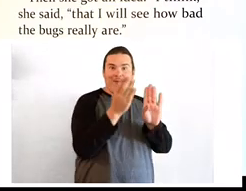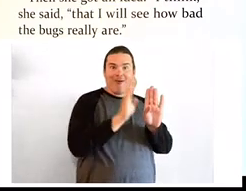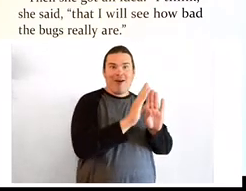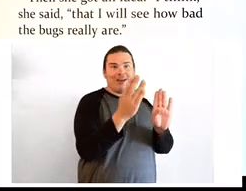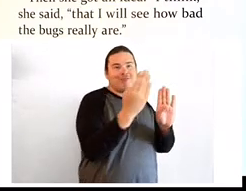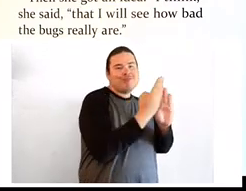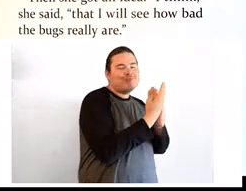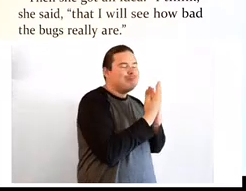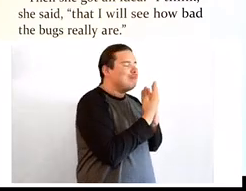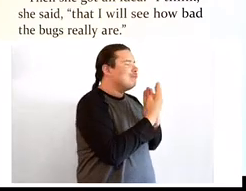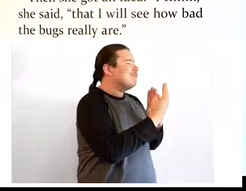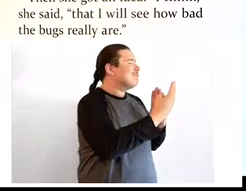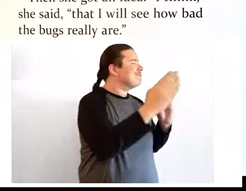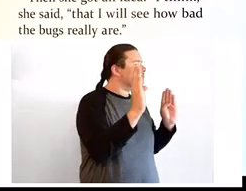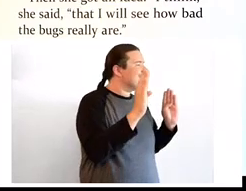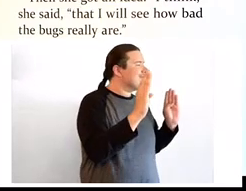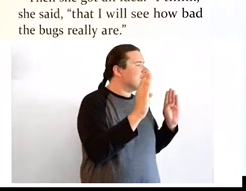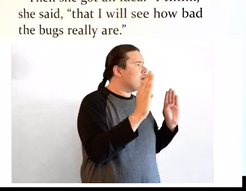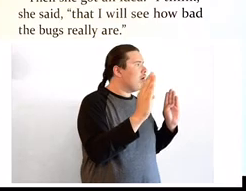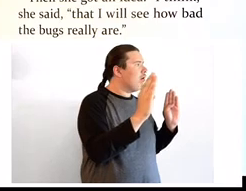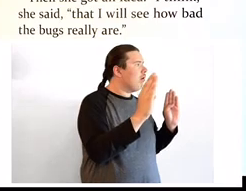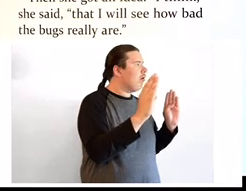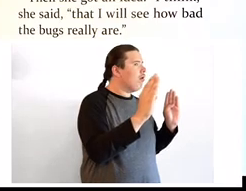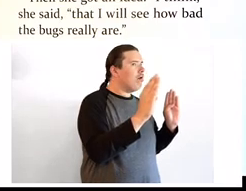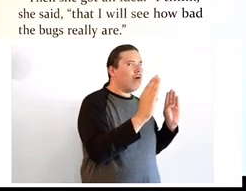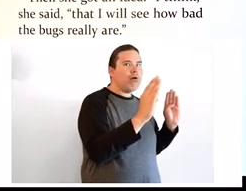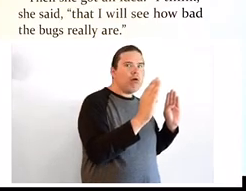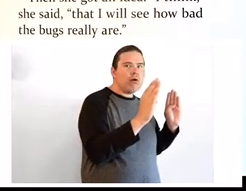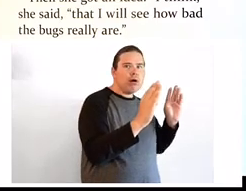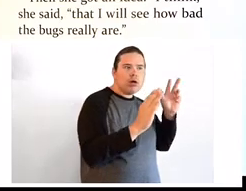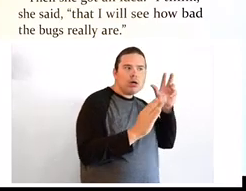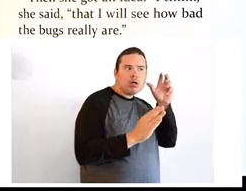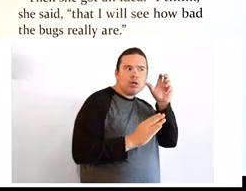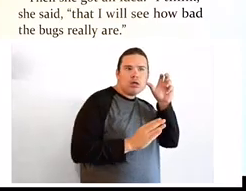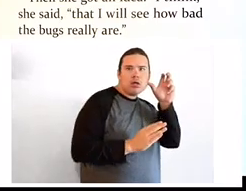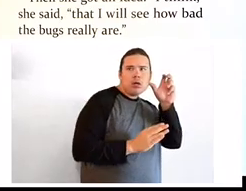She opened the front door and heard,